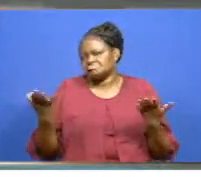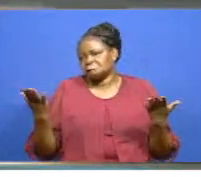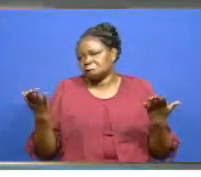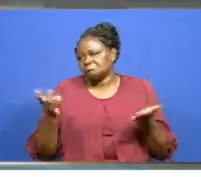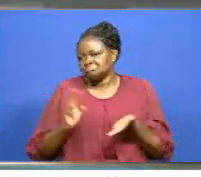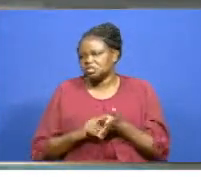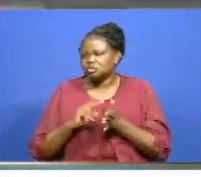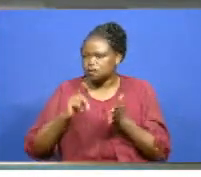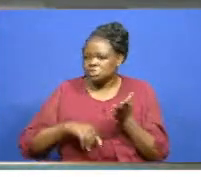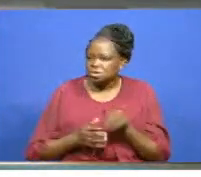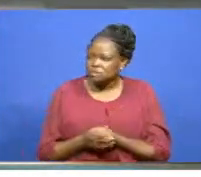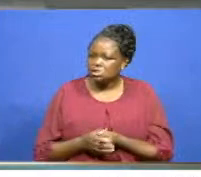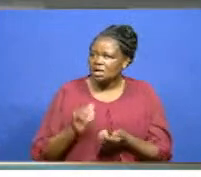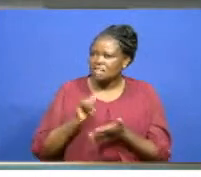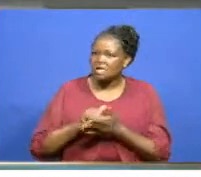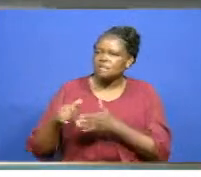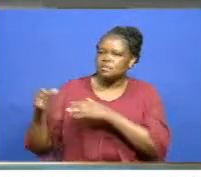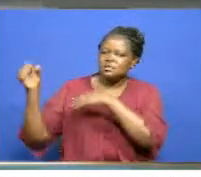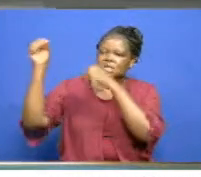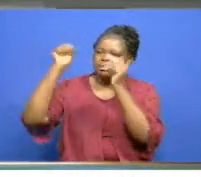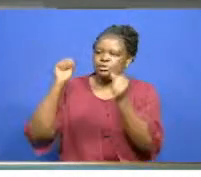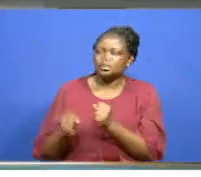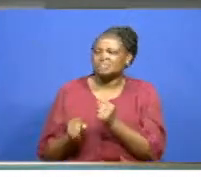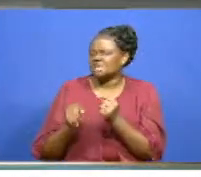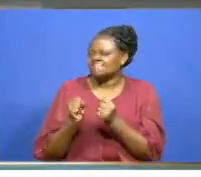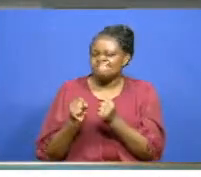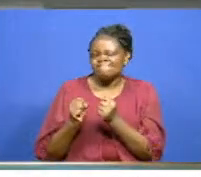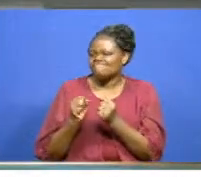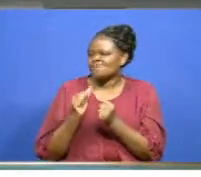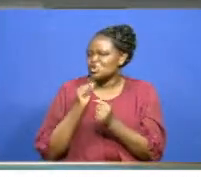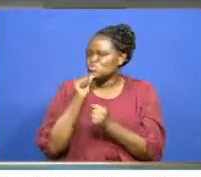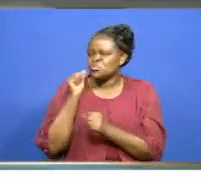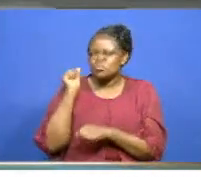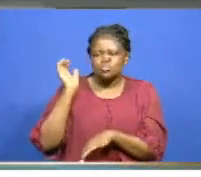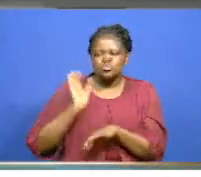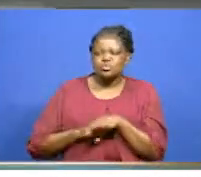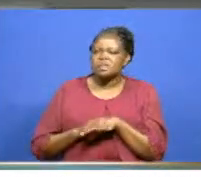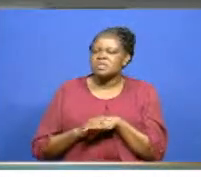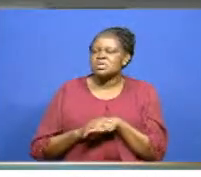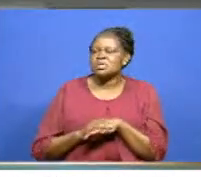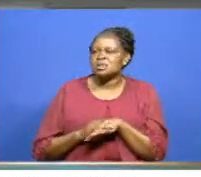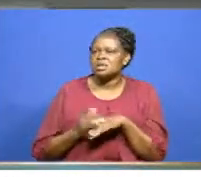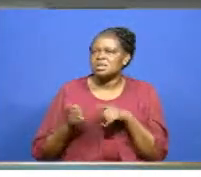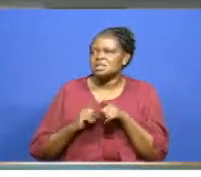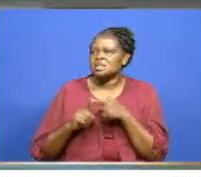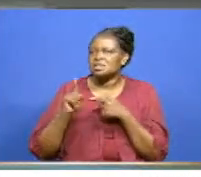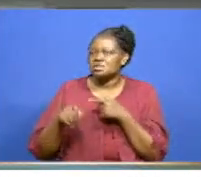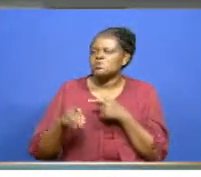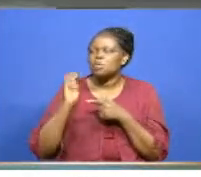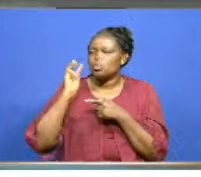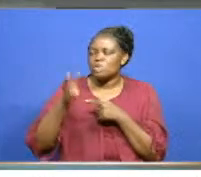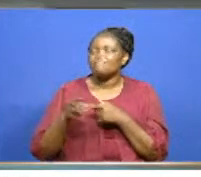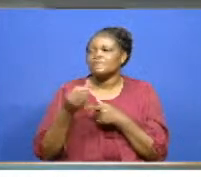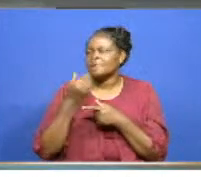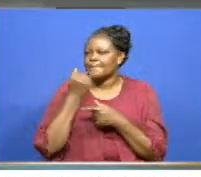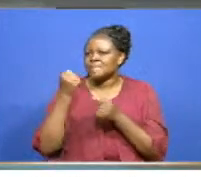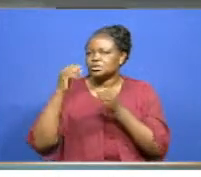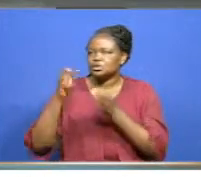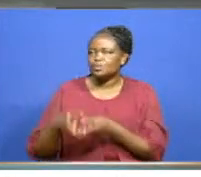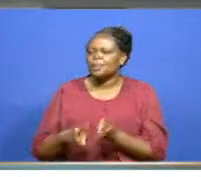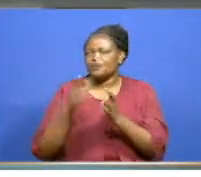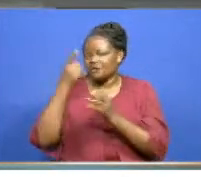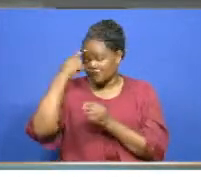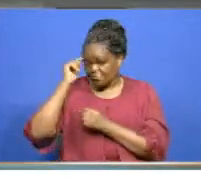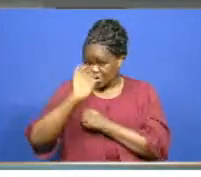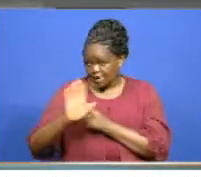tells you that the strategy is not really there. And this would have actually been the best opportunity for